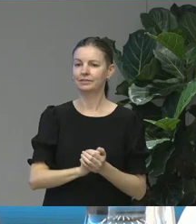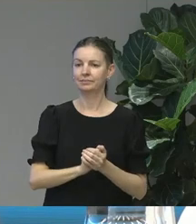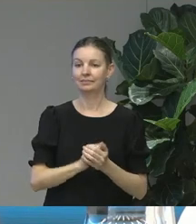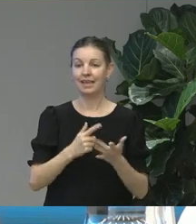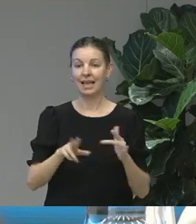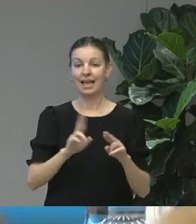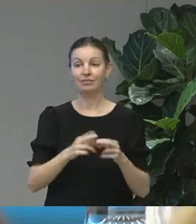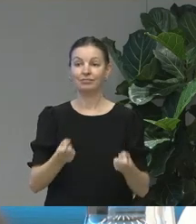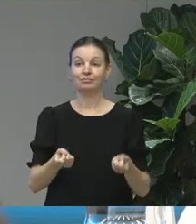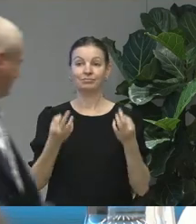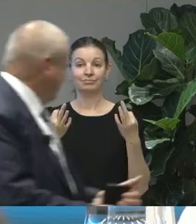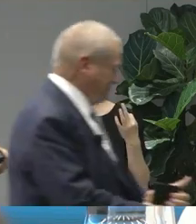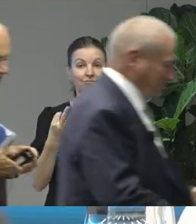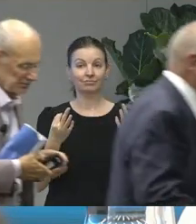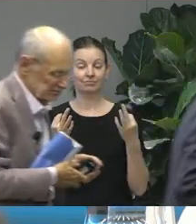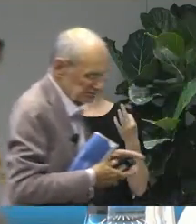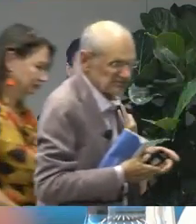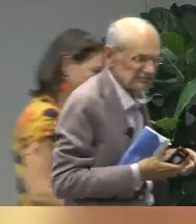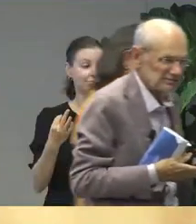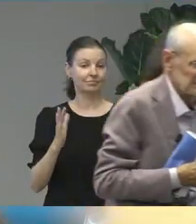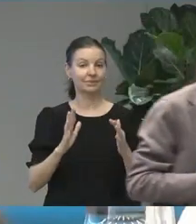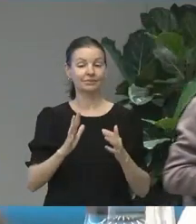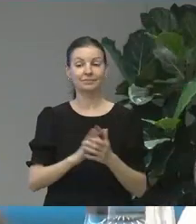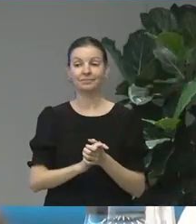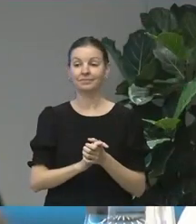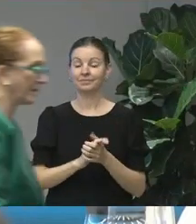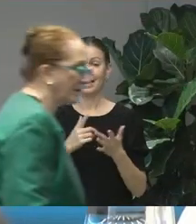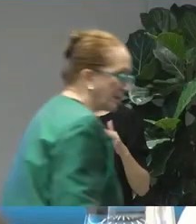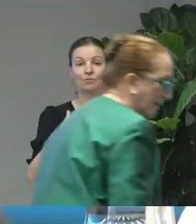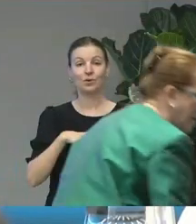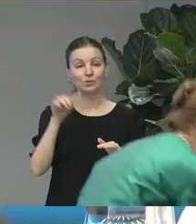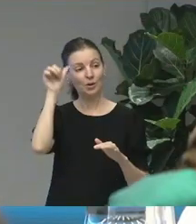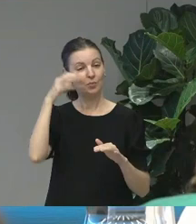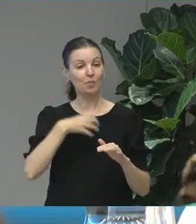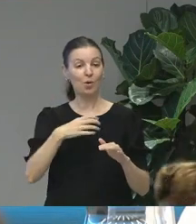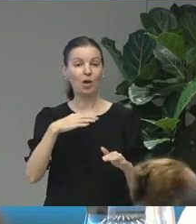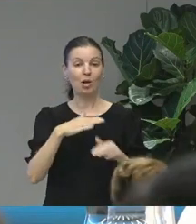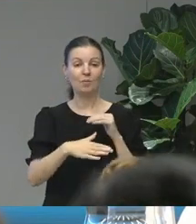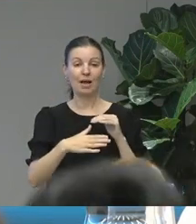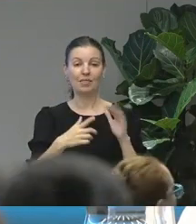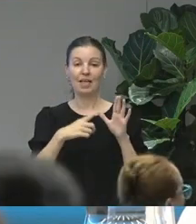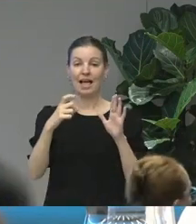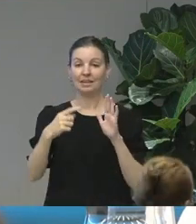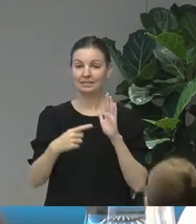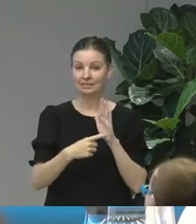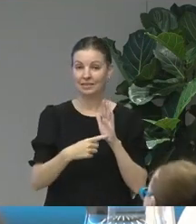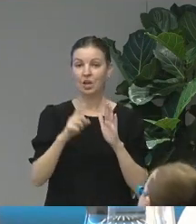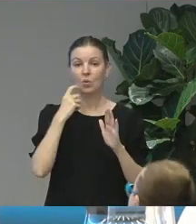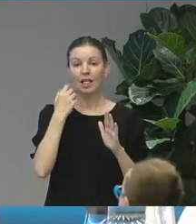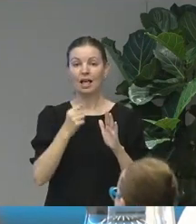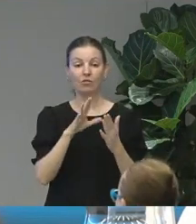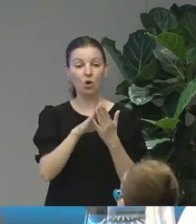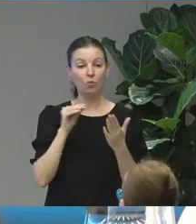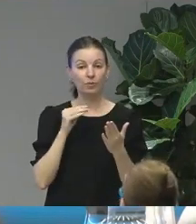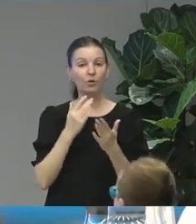questions. If you'd like to know more about the Commission's Human Rights Act position paper, you'll find a copy on their website, and I think a link